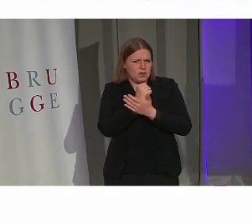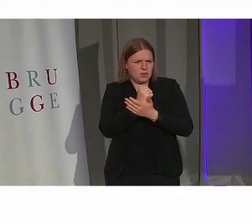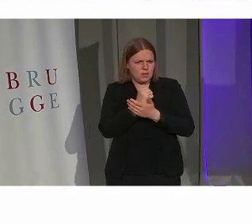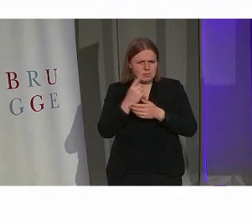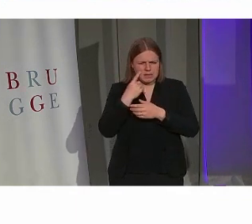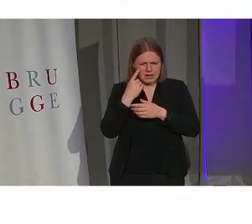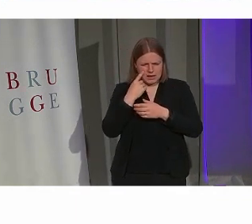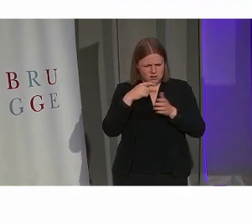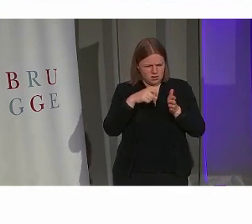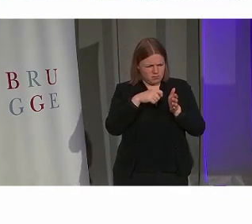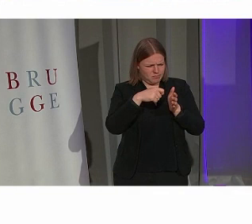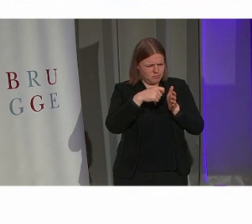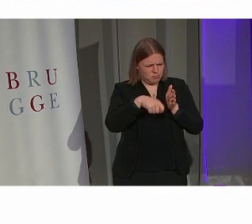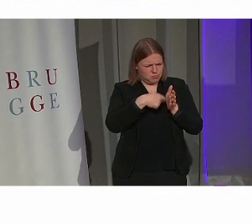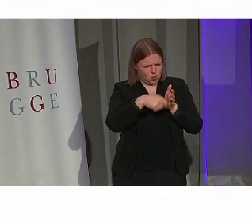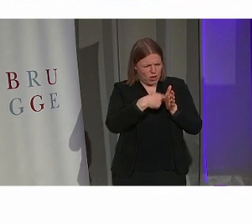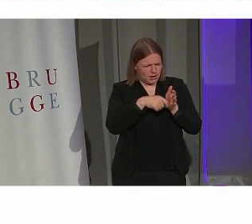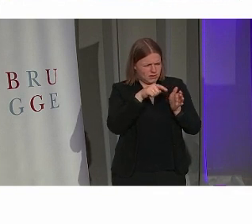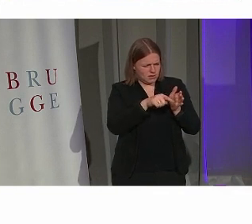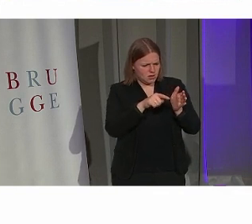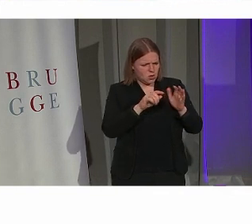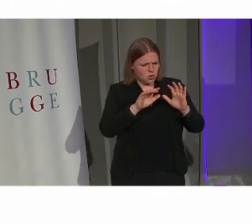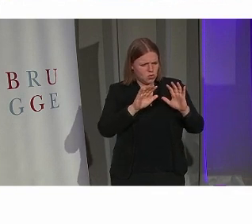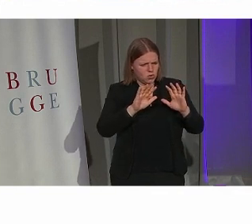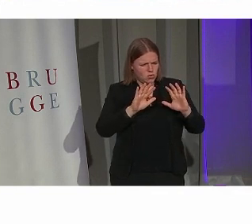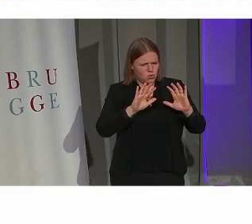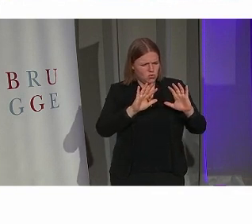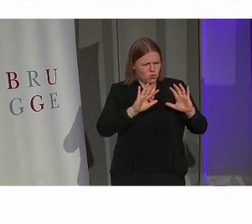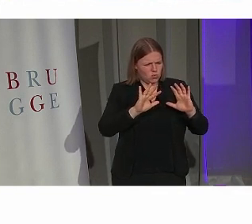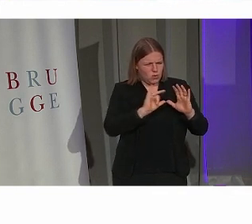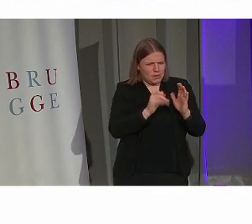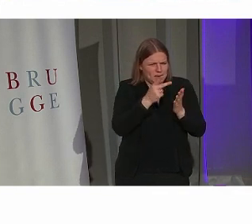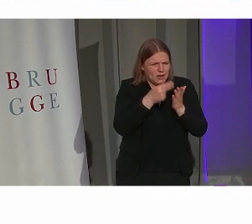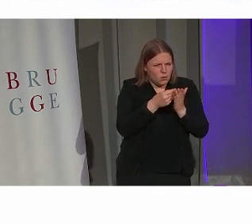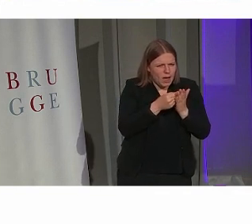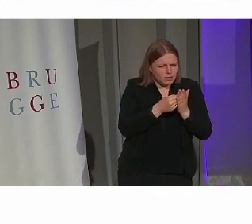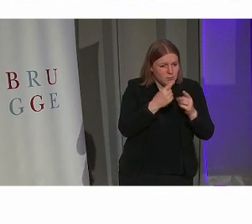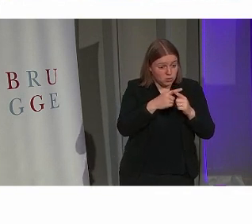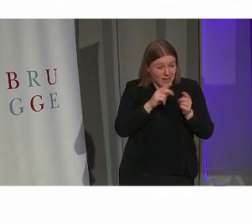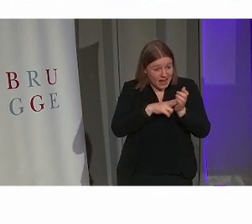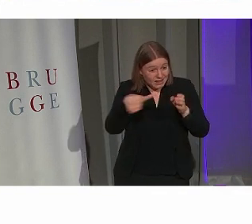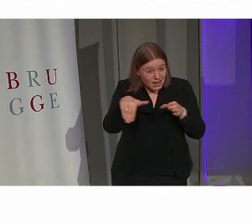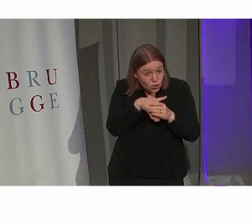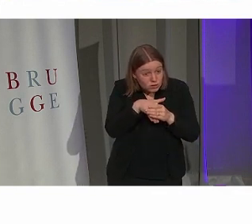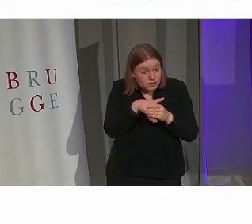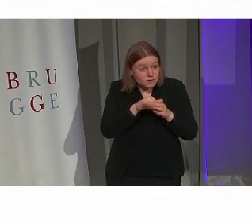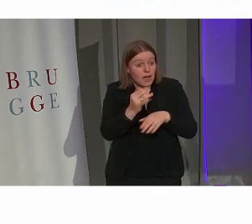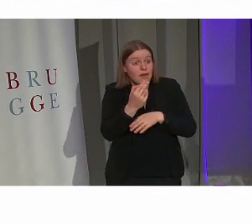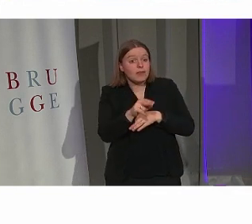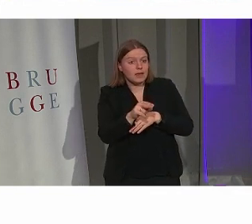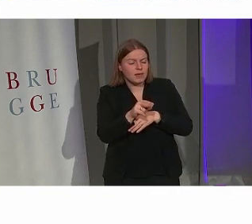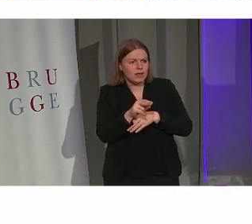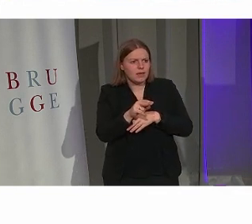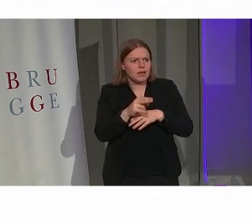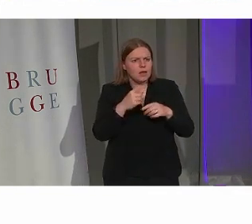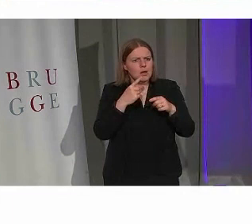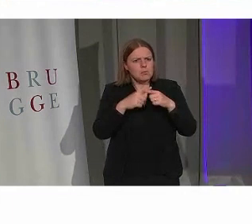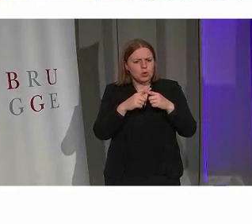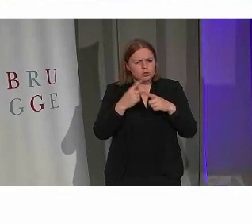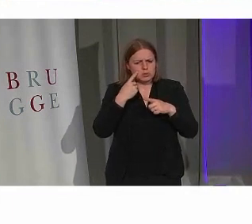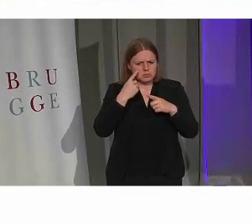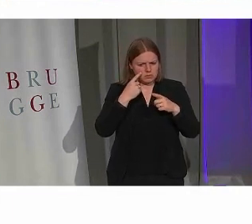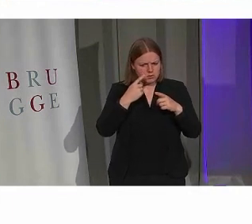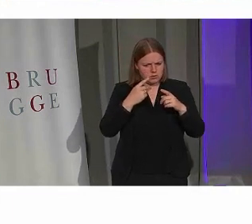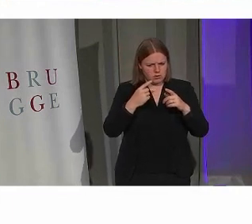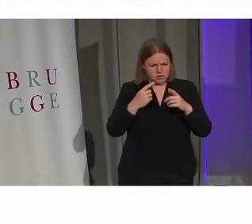addressed accessibility and inclusive design, and whether the quality of architecture takes account of human